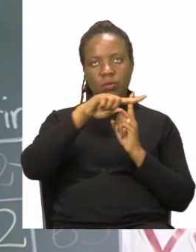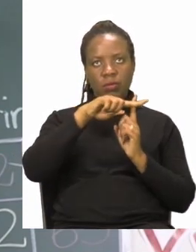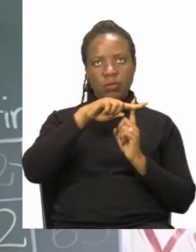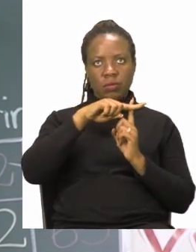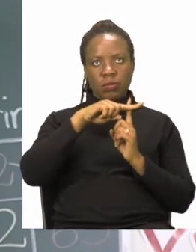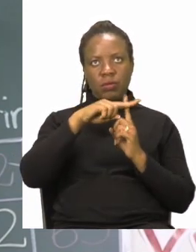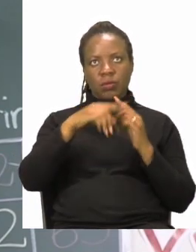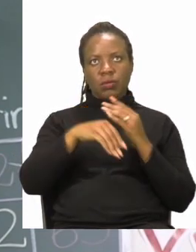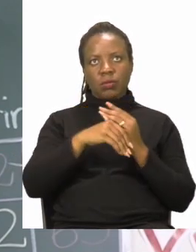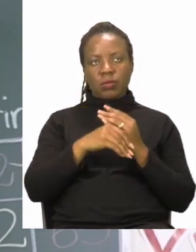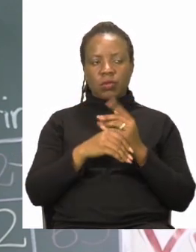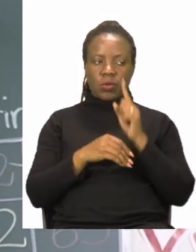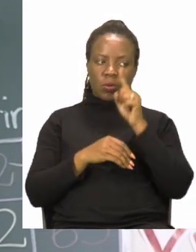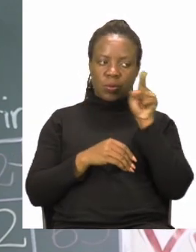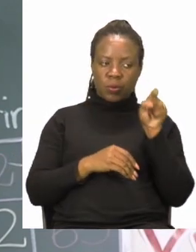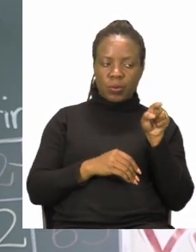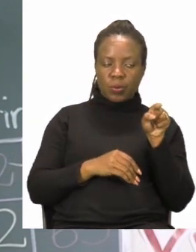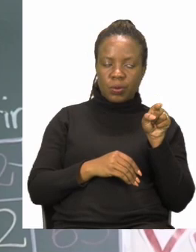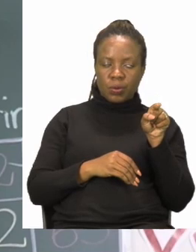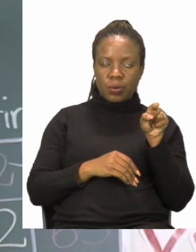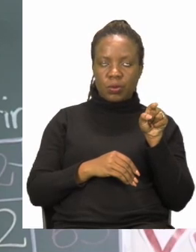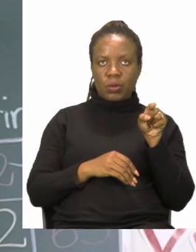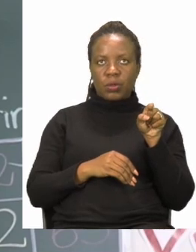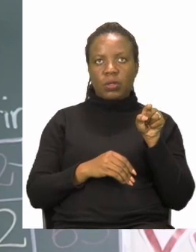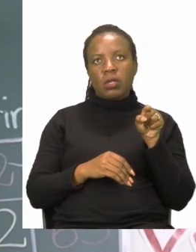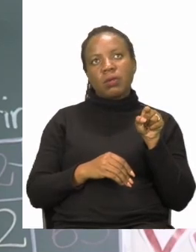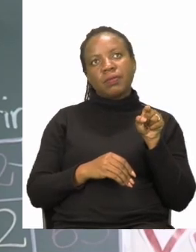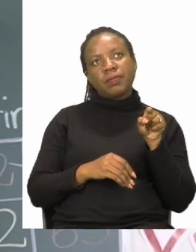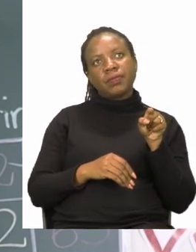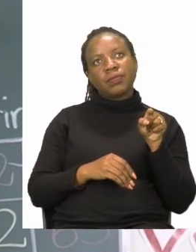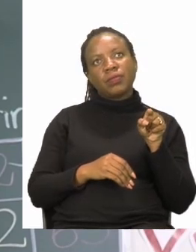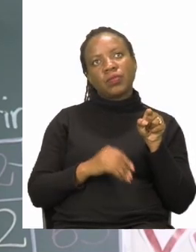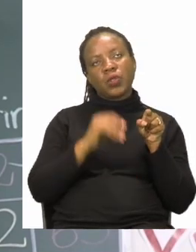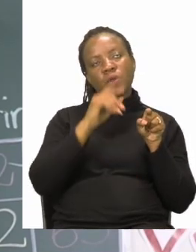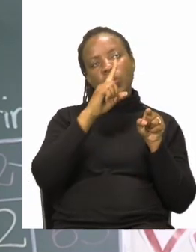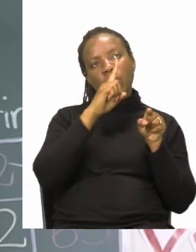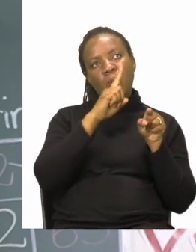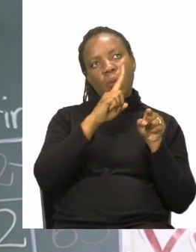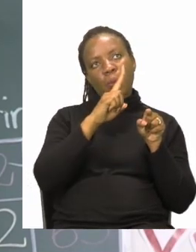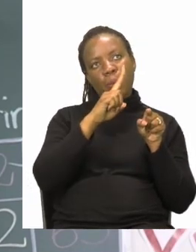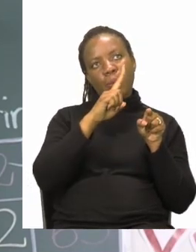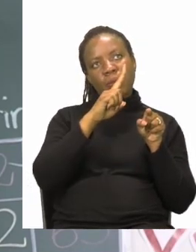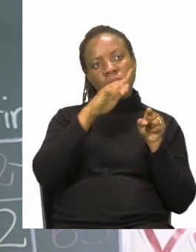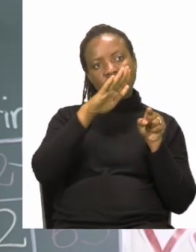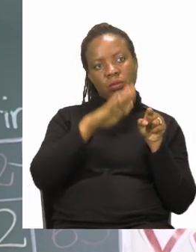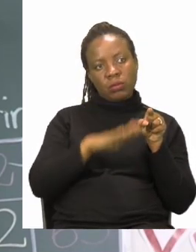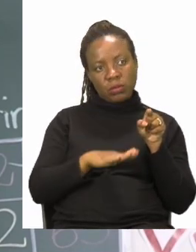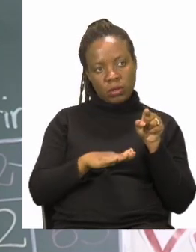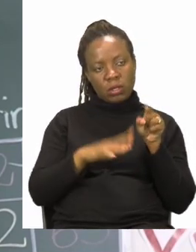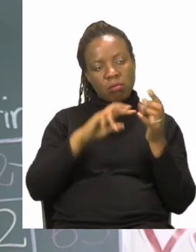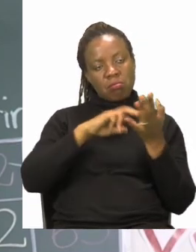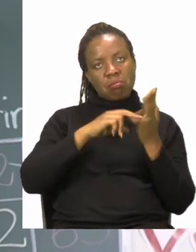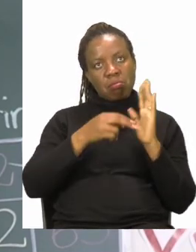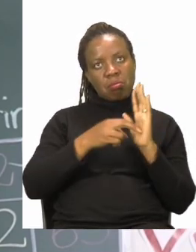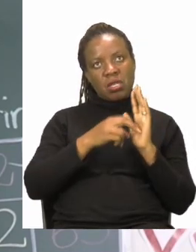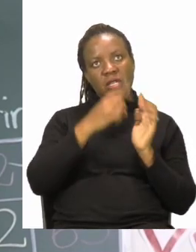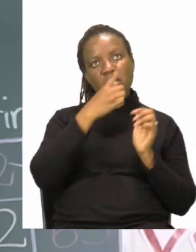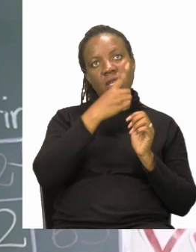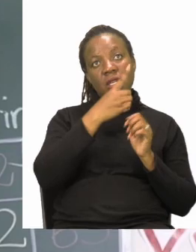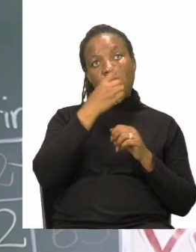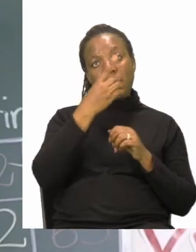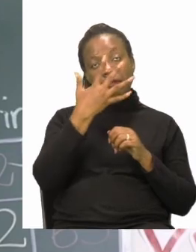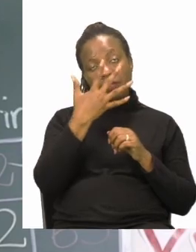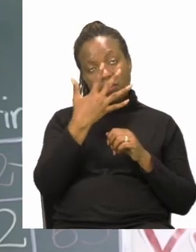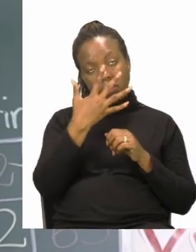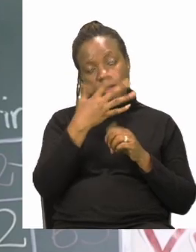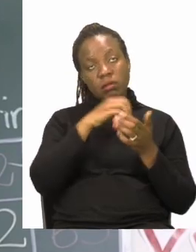block on the left. The block on the left said 1 less. What did we say earlier? If we